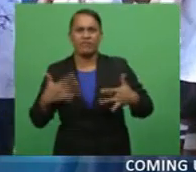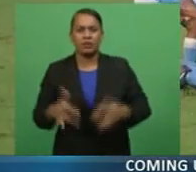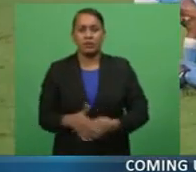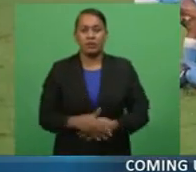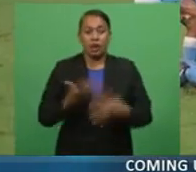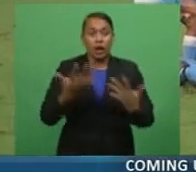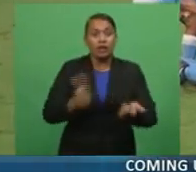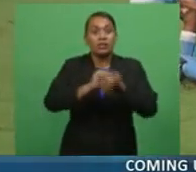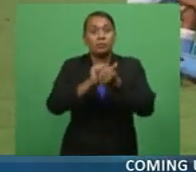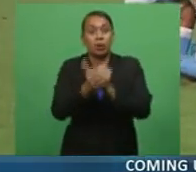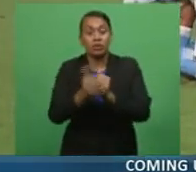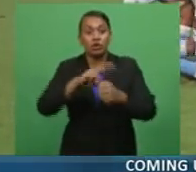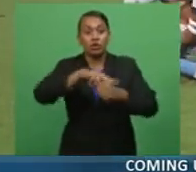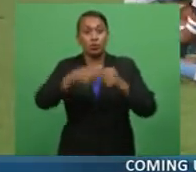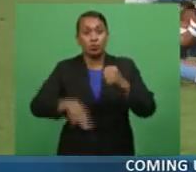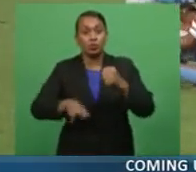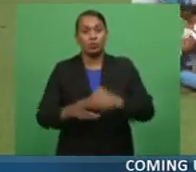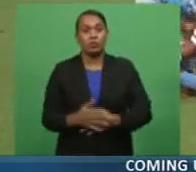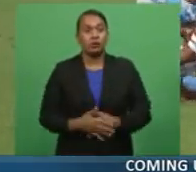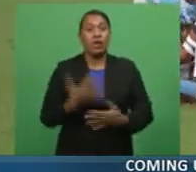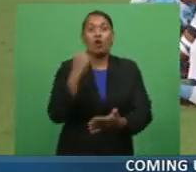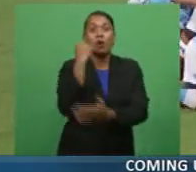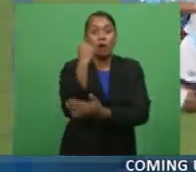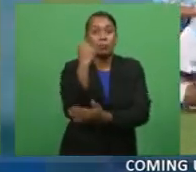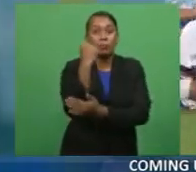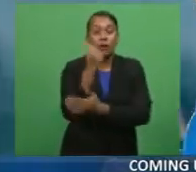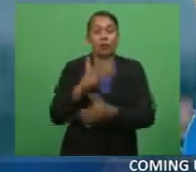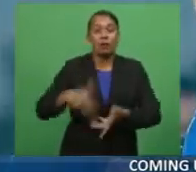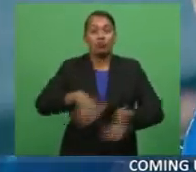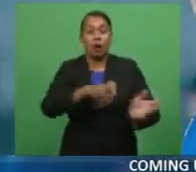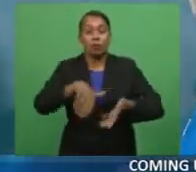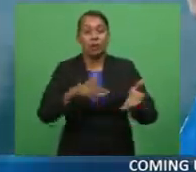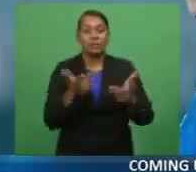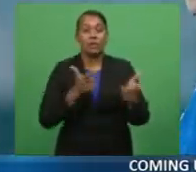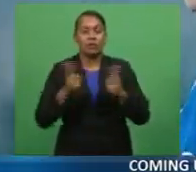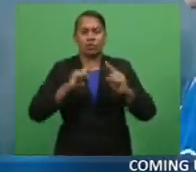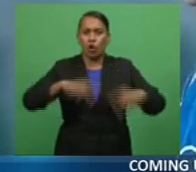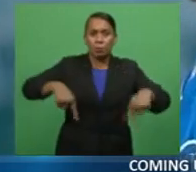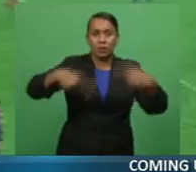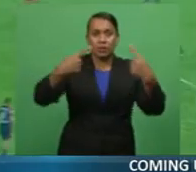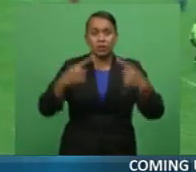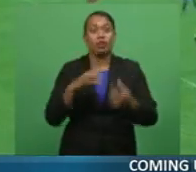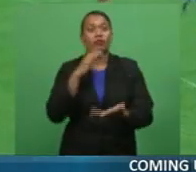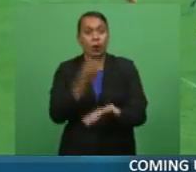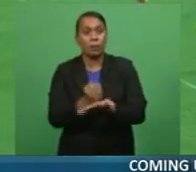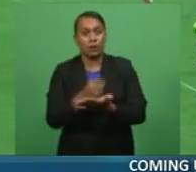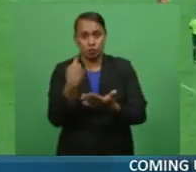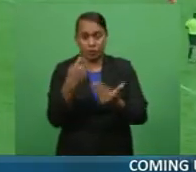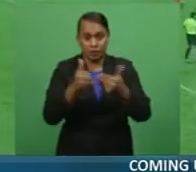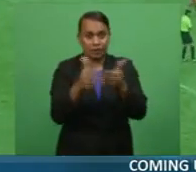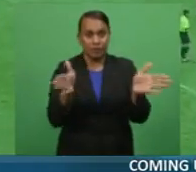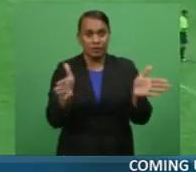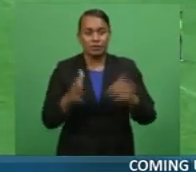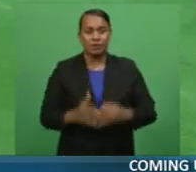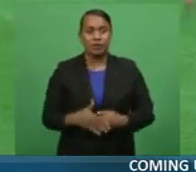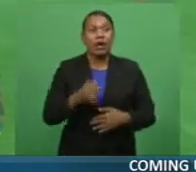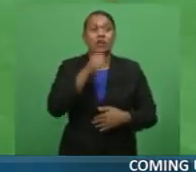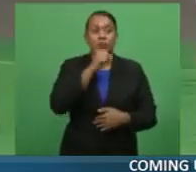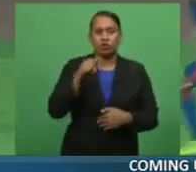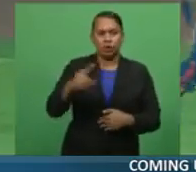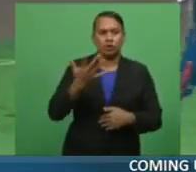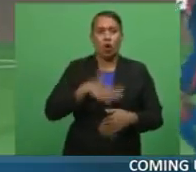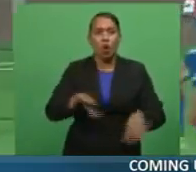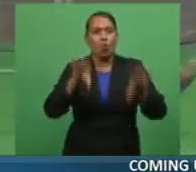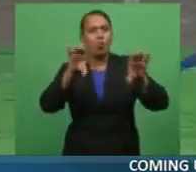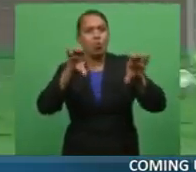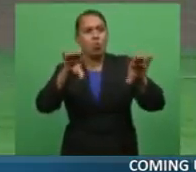the break, Skipper Cup competition confirmed to go ahead. And Roy KRISHNA looks at taking up coaching.